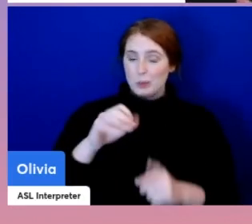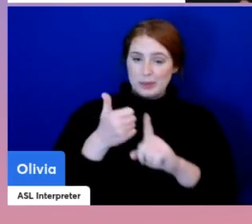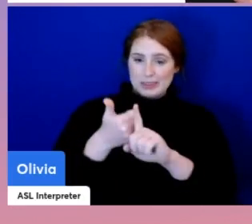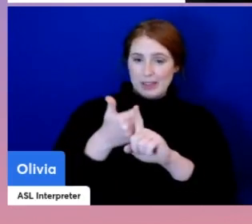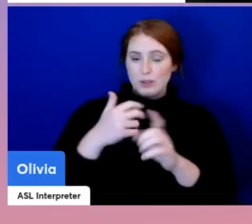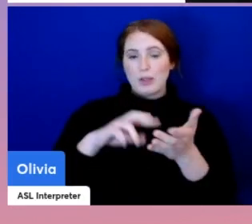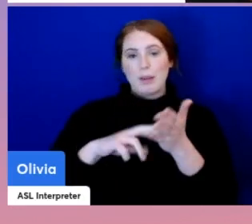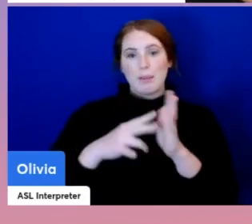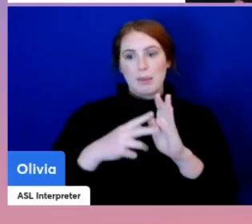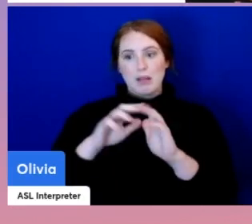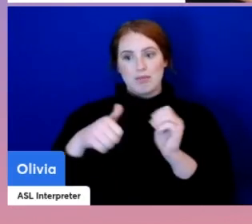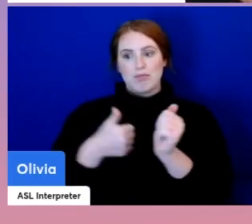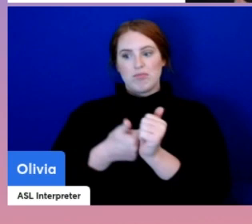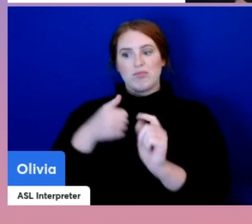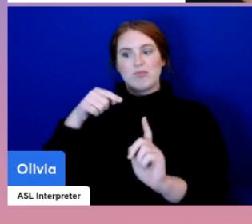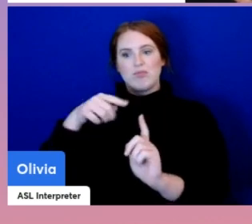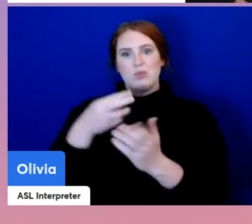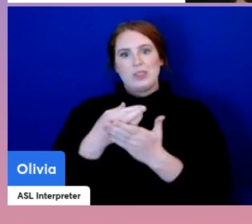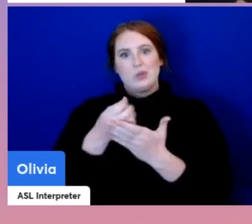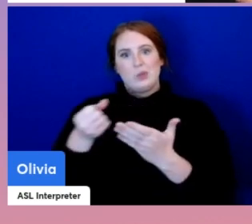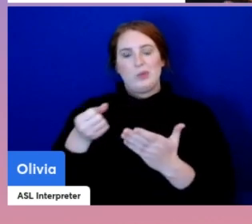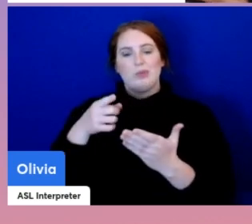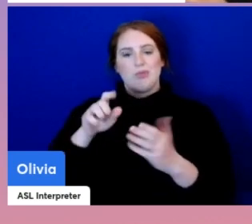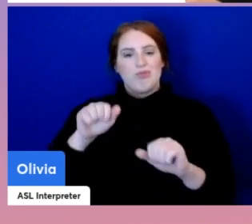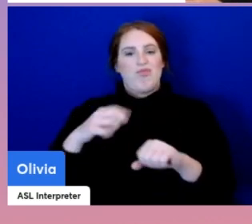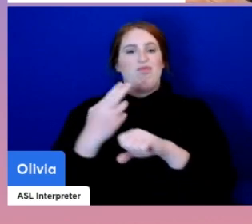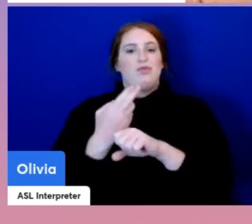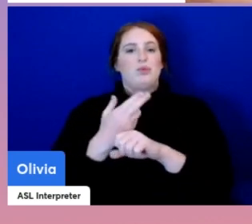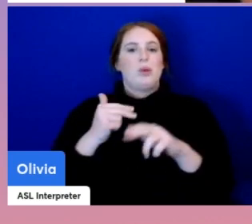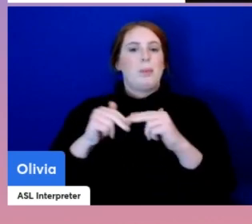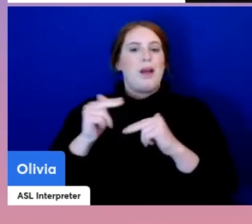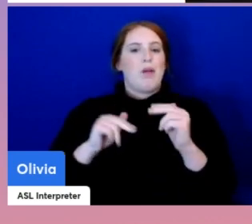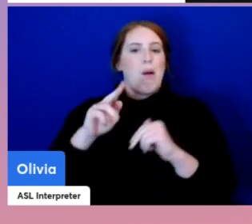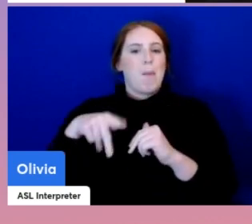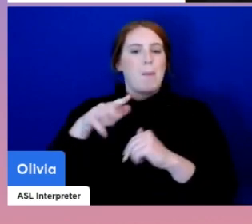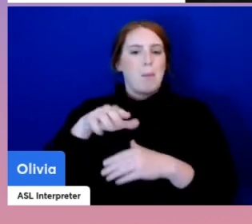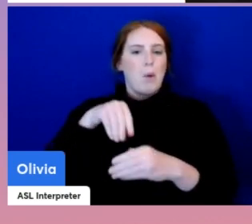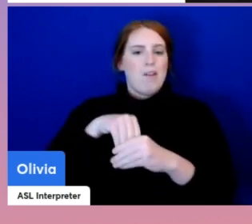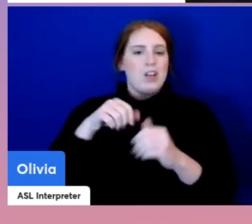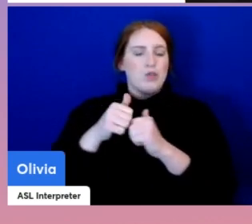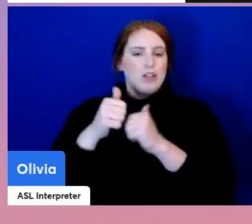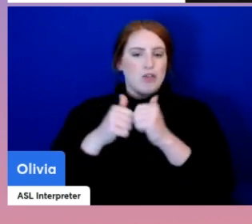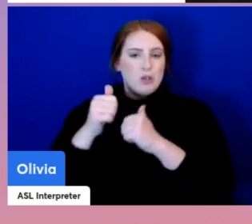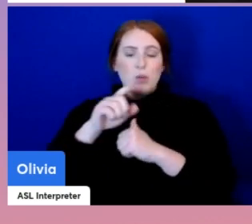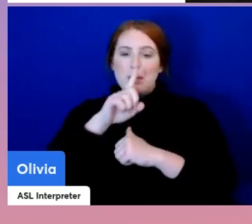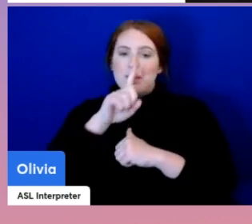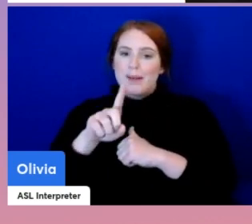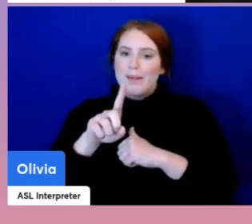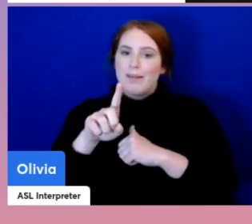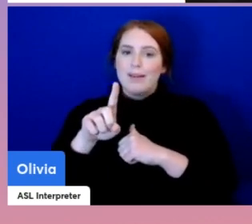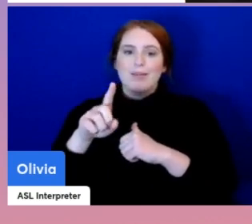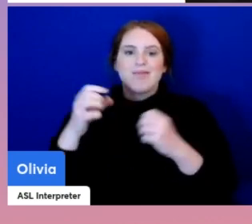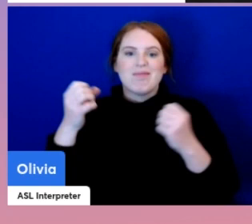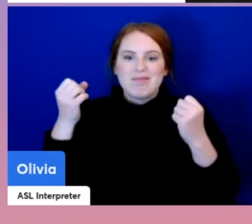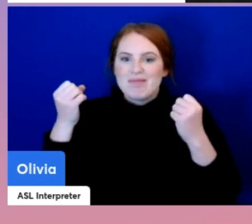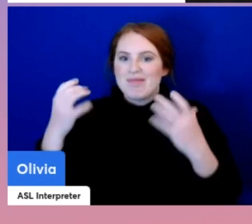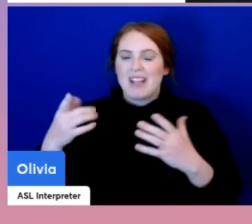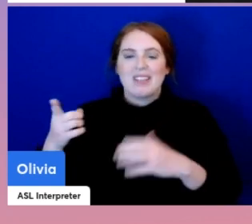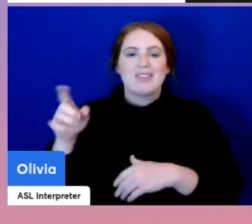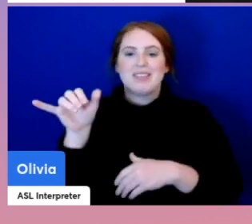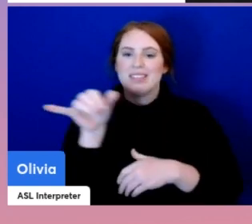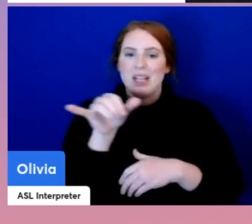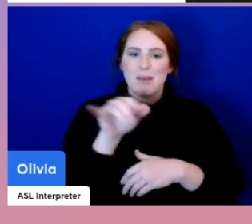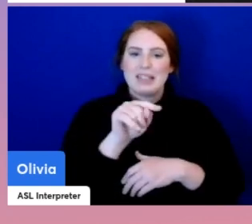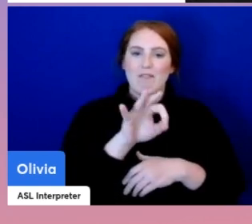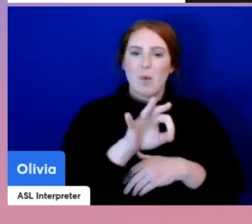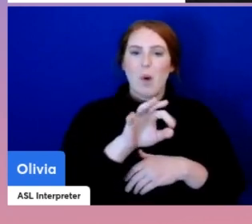underlying resources that you can use to build your infrastructure are just as wide as the number of resources available on the Terraform registry.